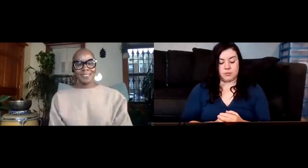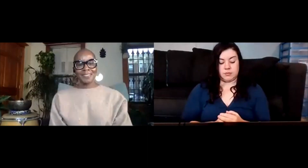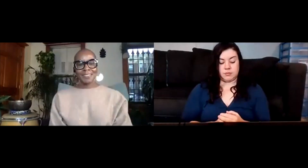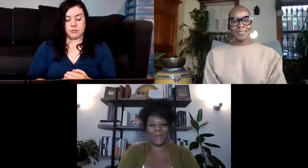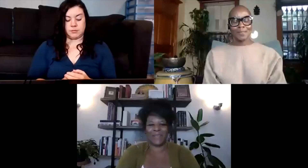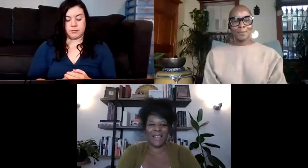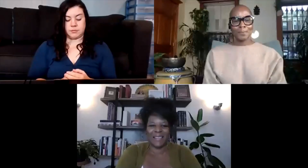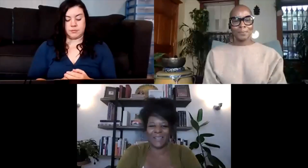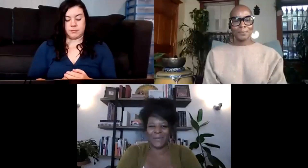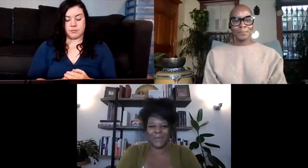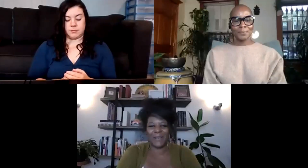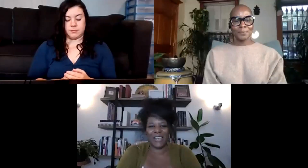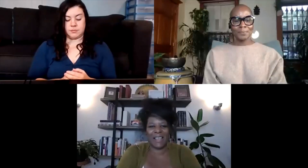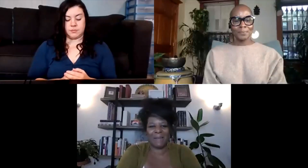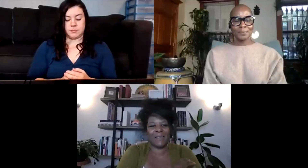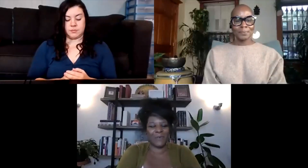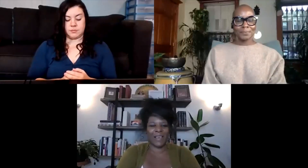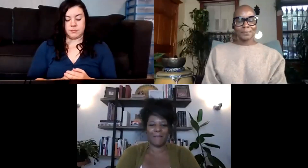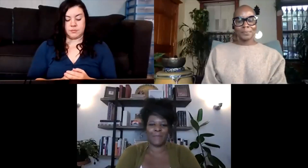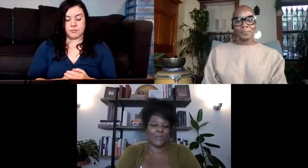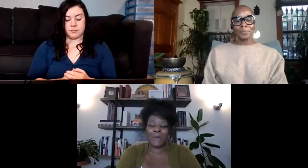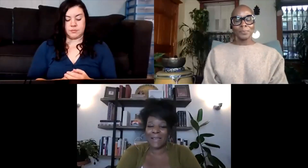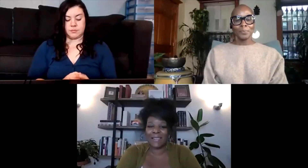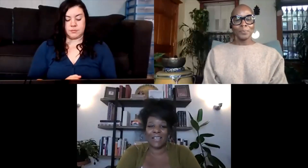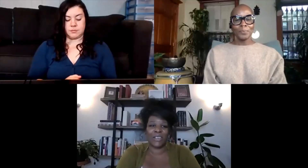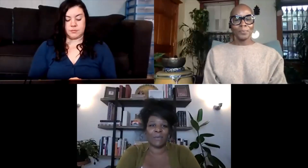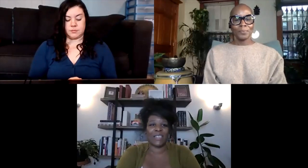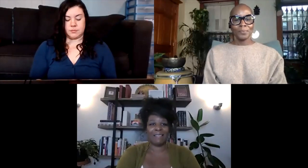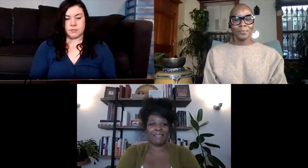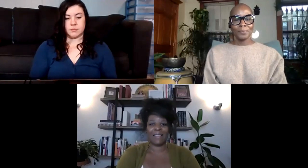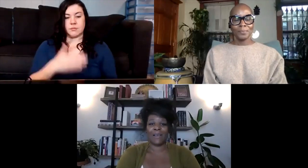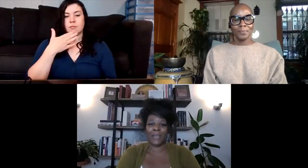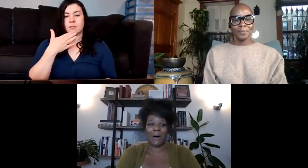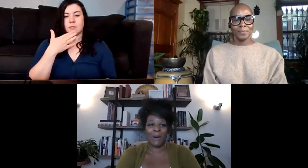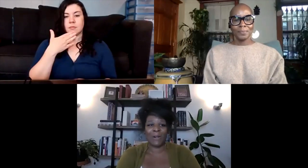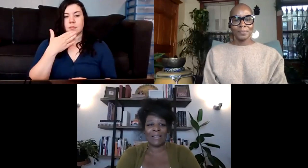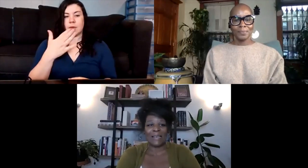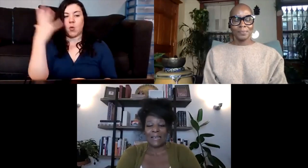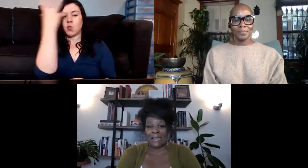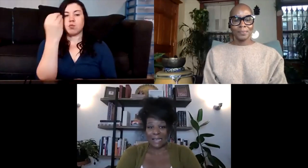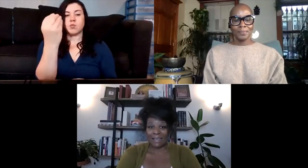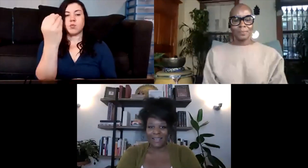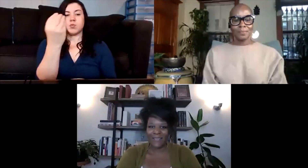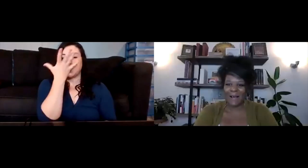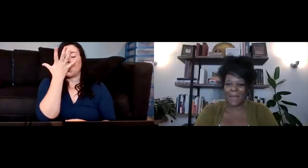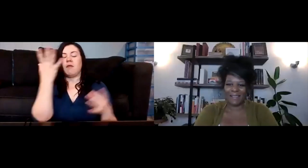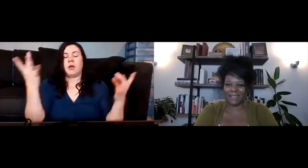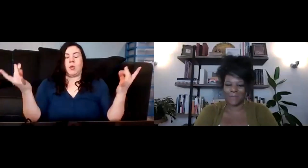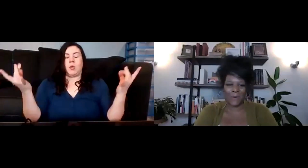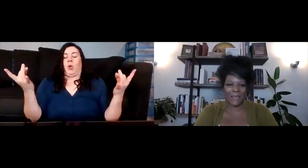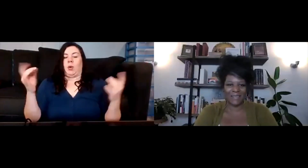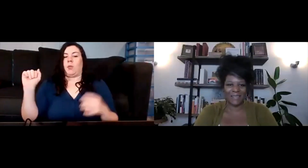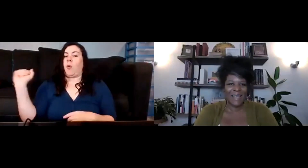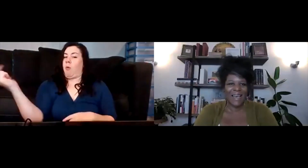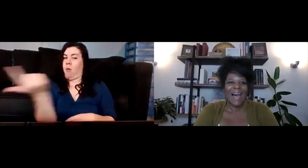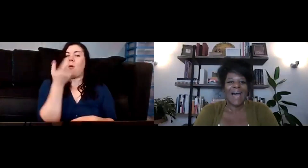Thank you for that beautiful meditation, which I think we all needed at this